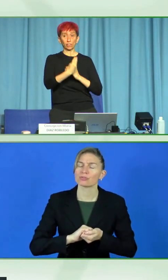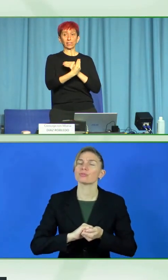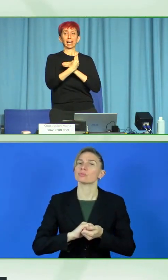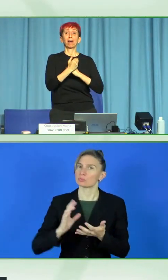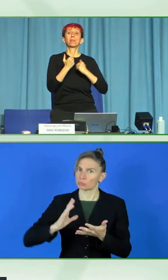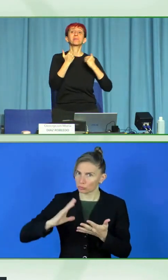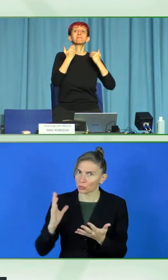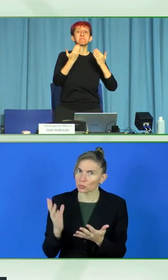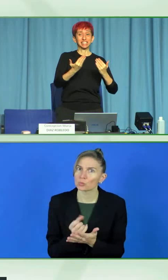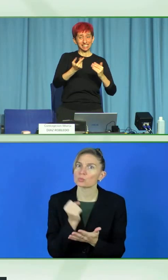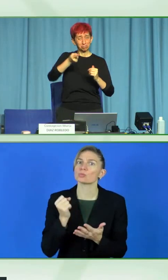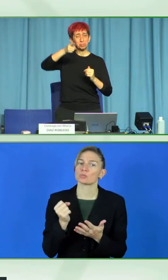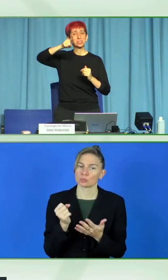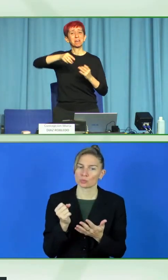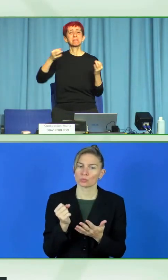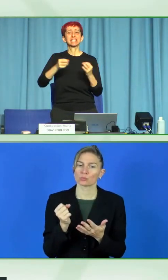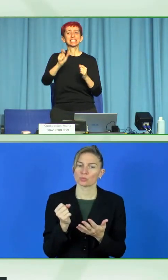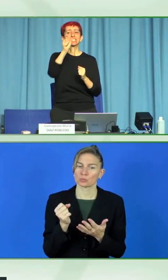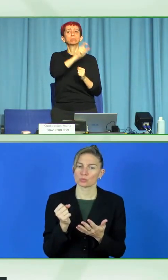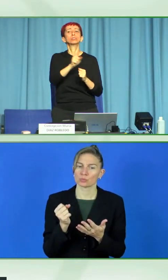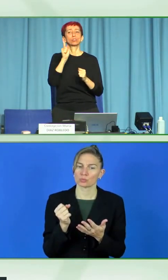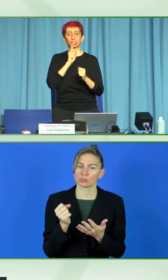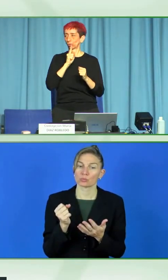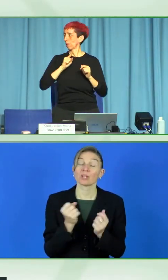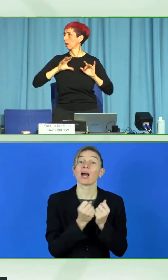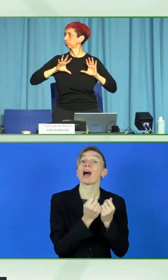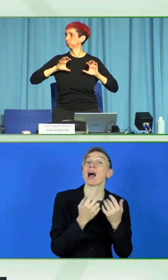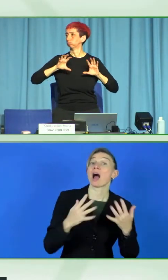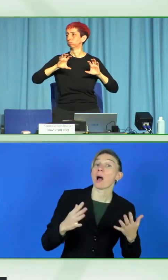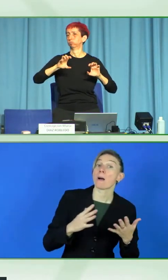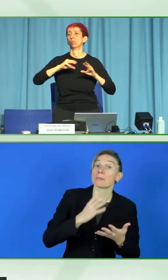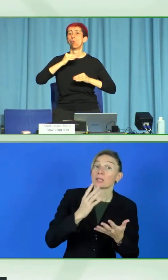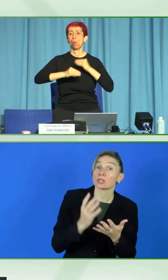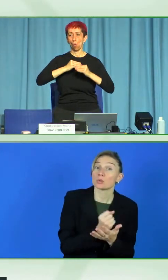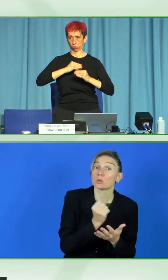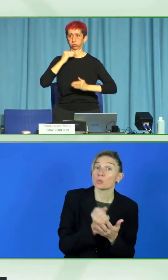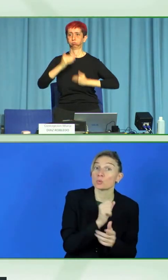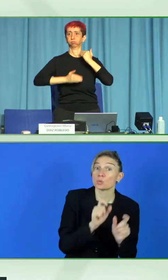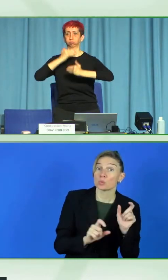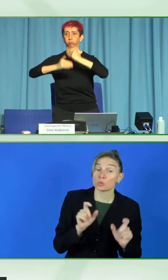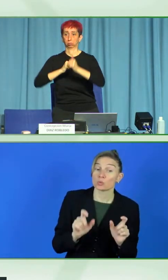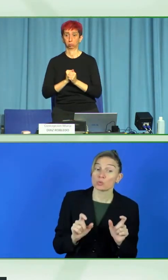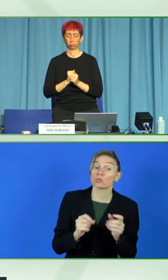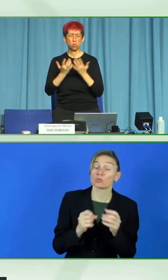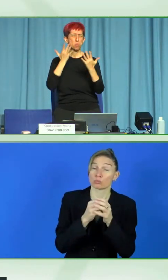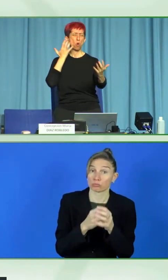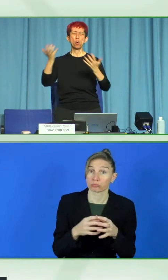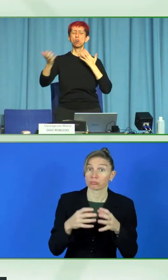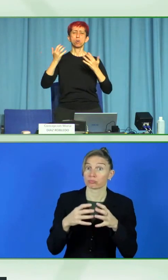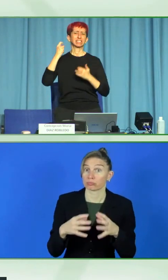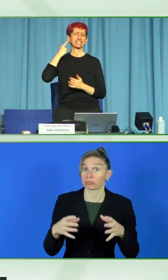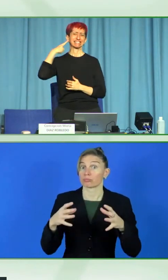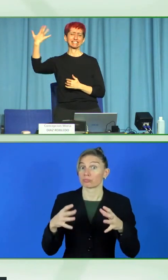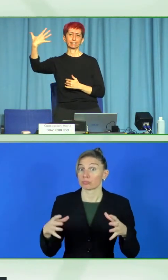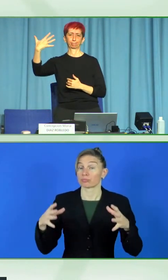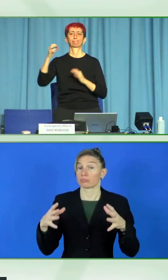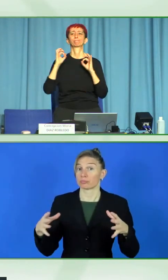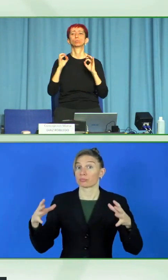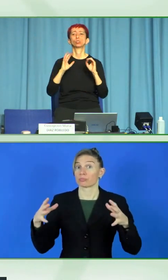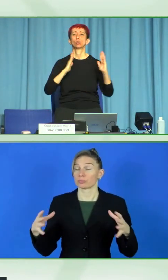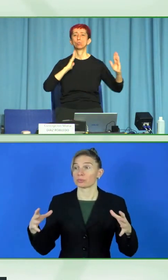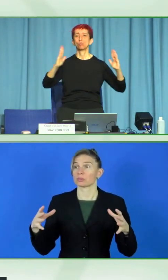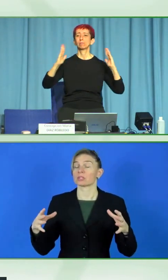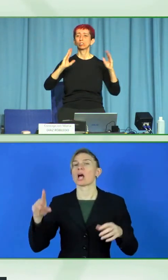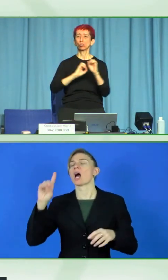number of users will increase every year because deaf people are learning to use it,